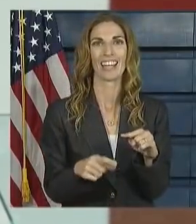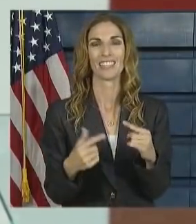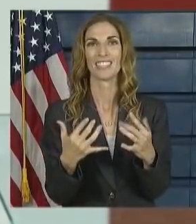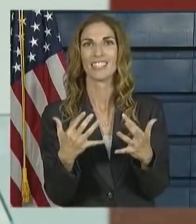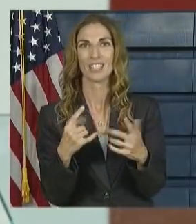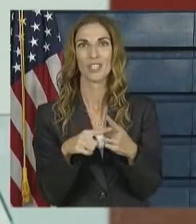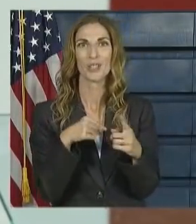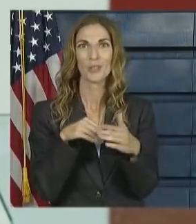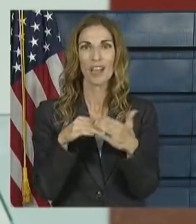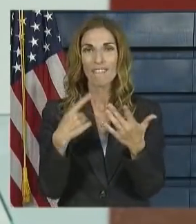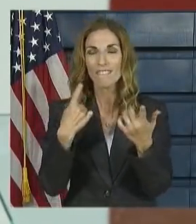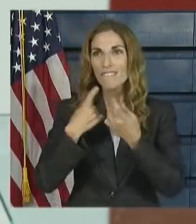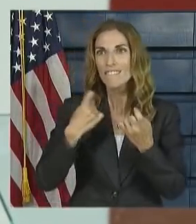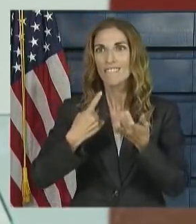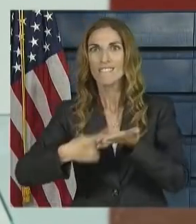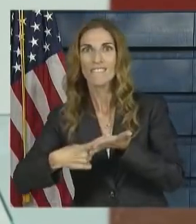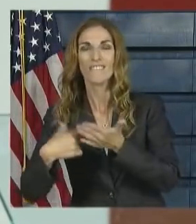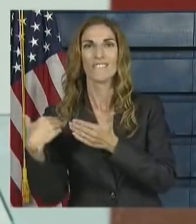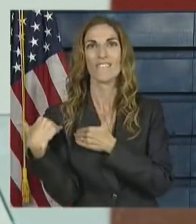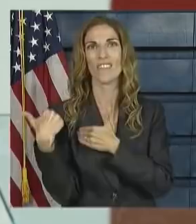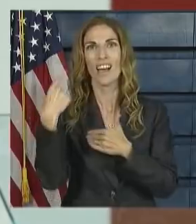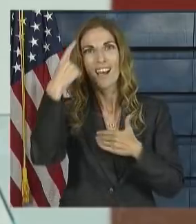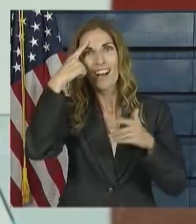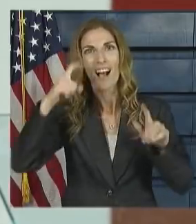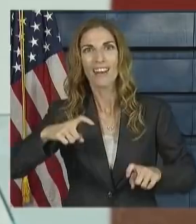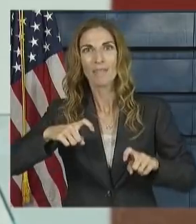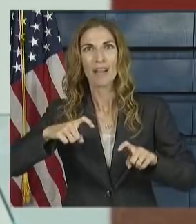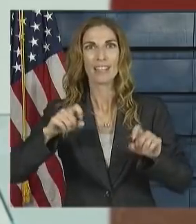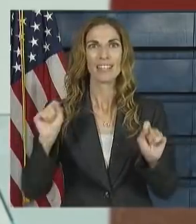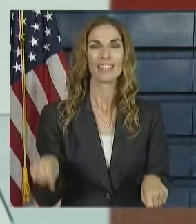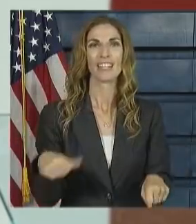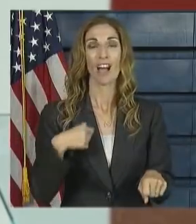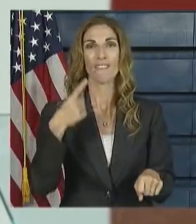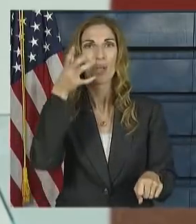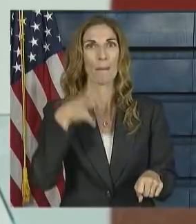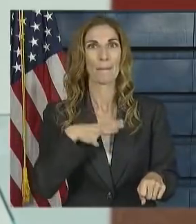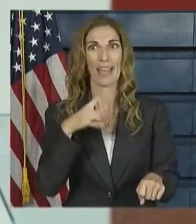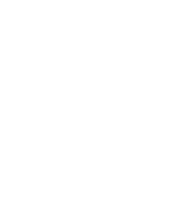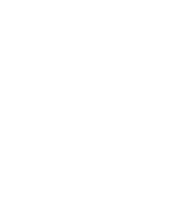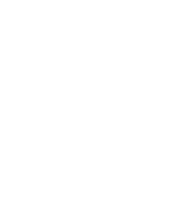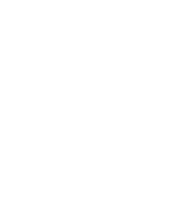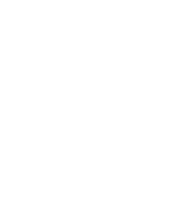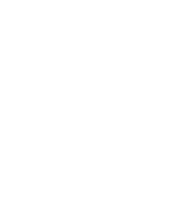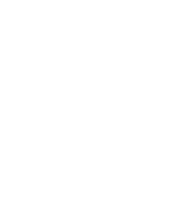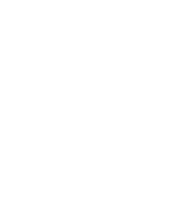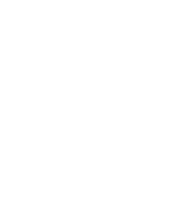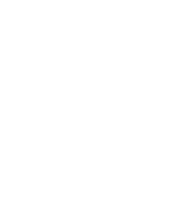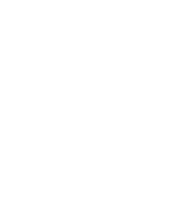cognitive capability to the cognitive capability of the man I'm running against.